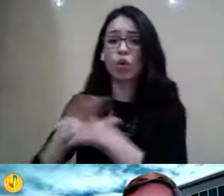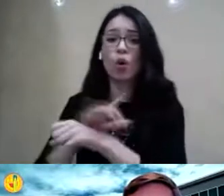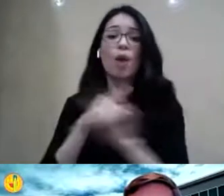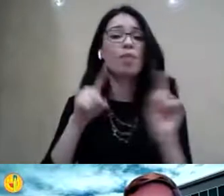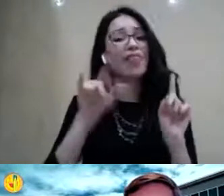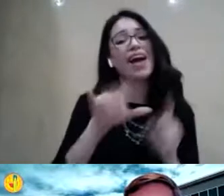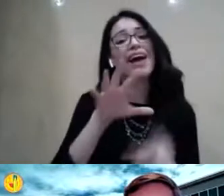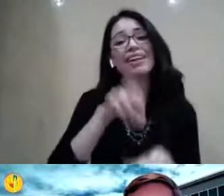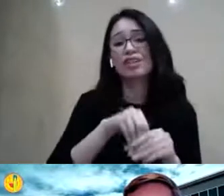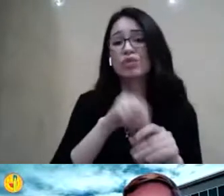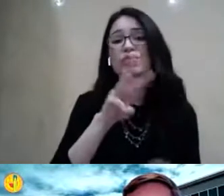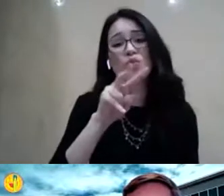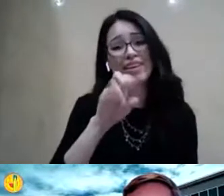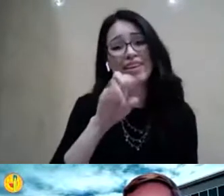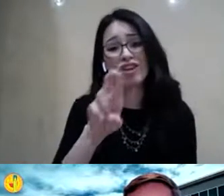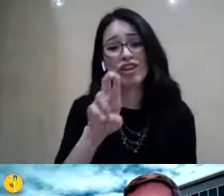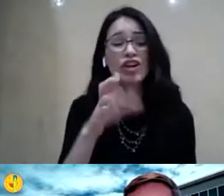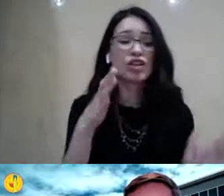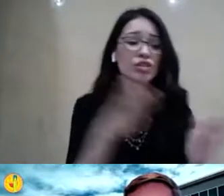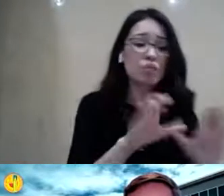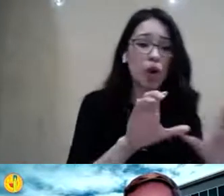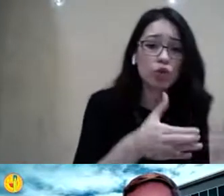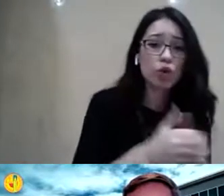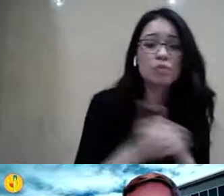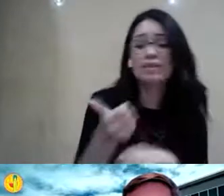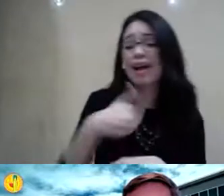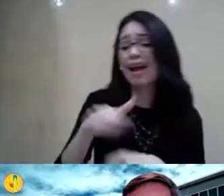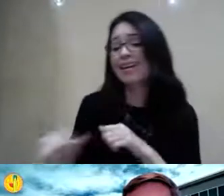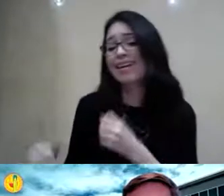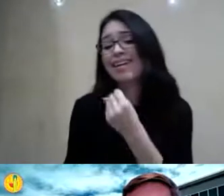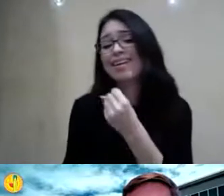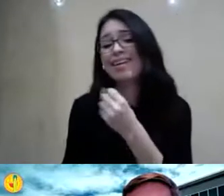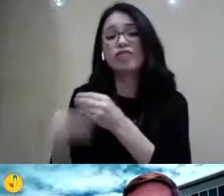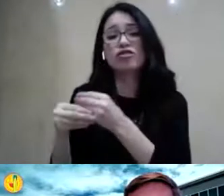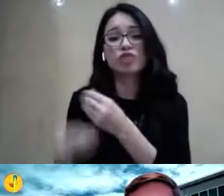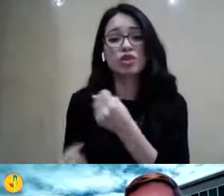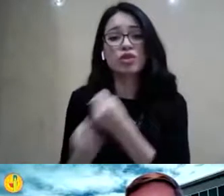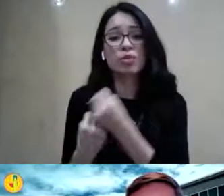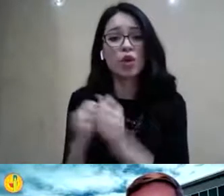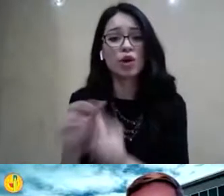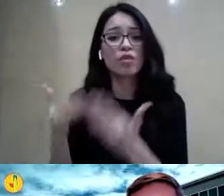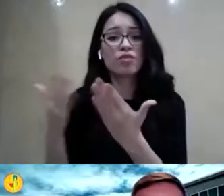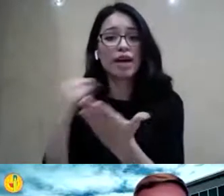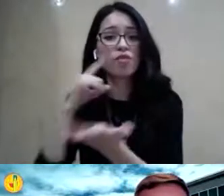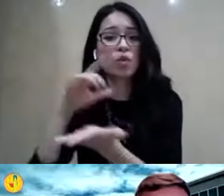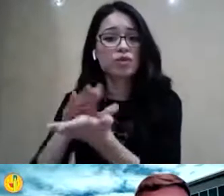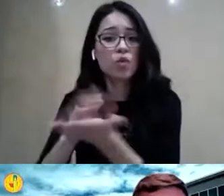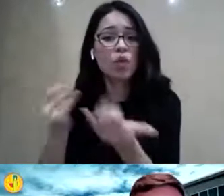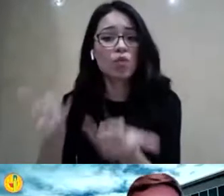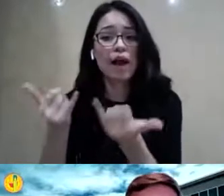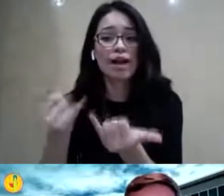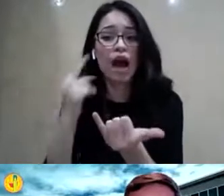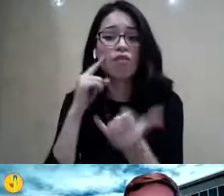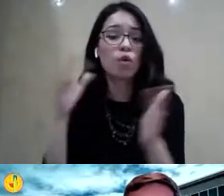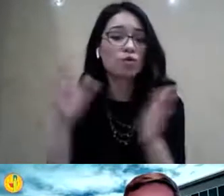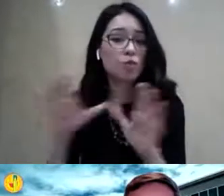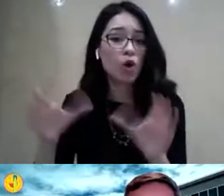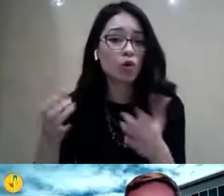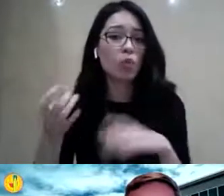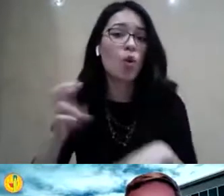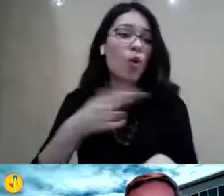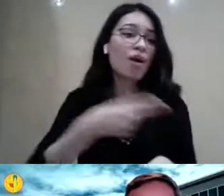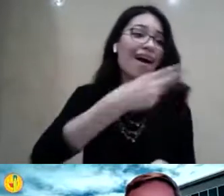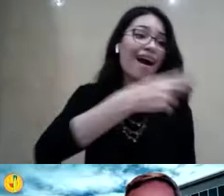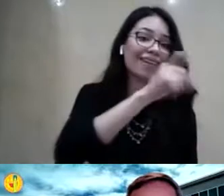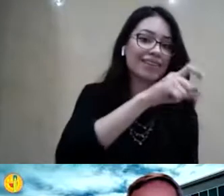small group, that precludes any extra support we would provide at a school right now to small group or highest need students. As soon as we're